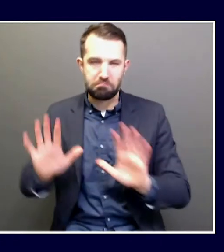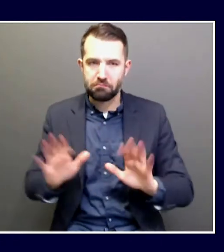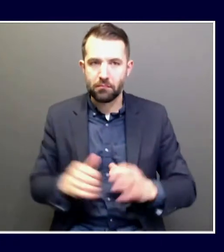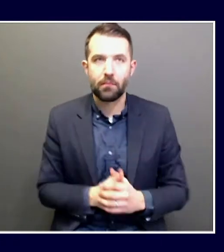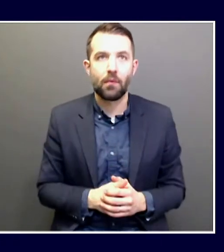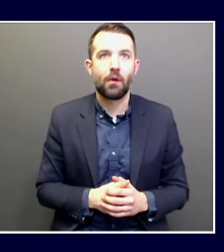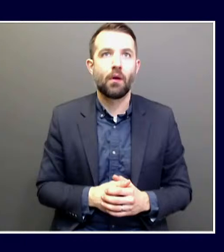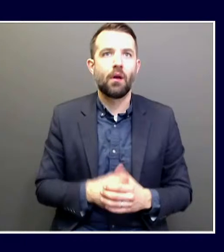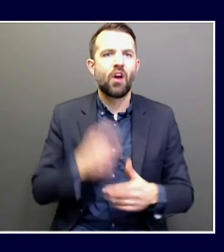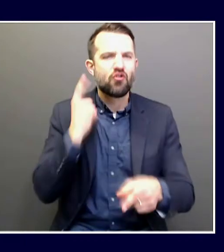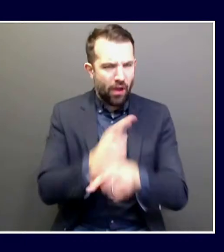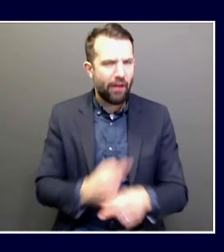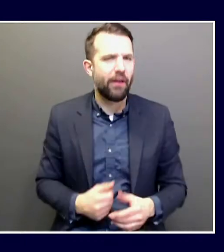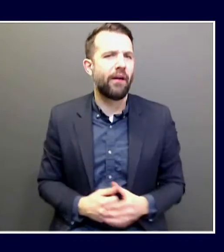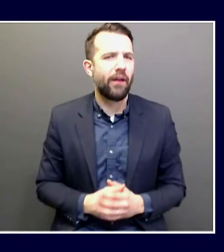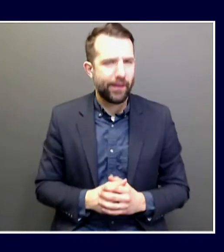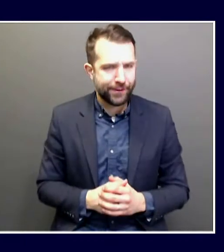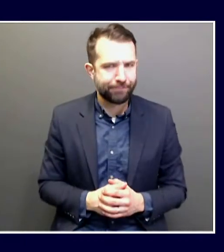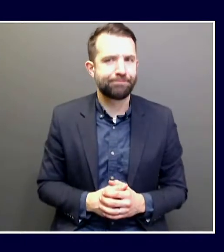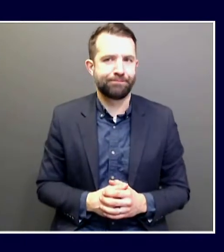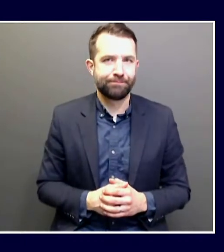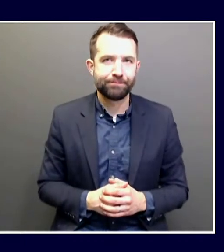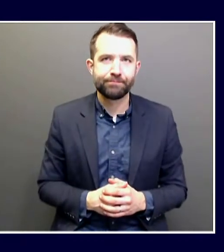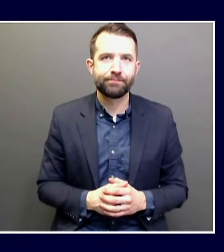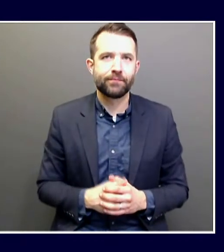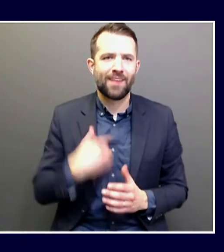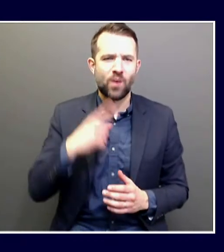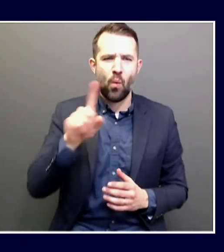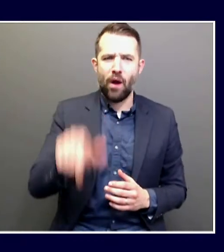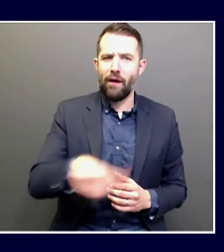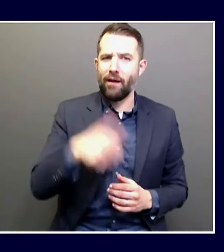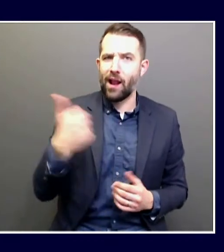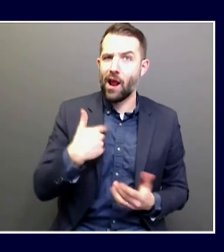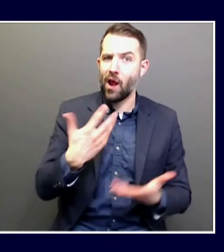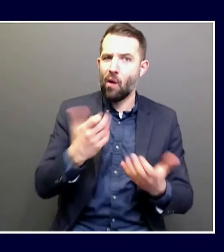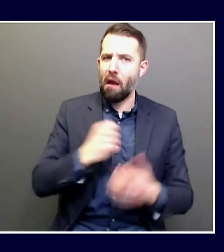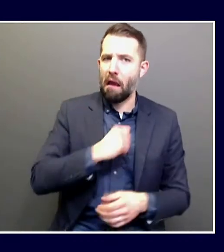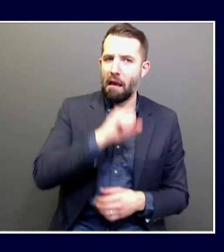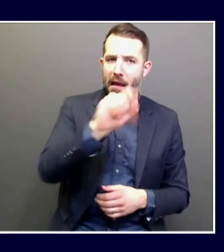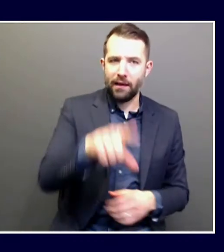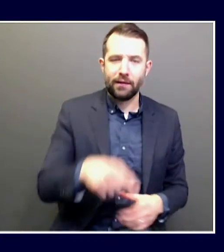Something that I think is one final thing I think is worth touching on today.